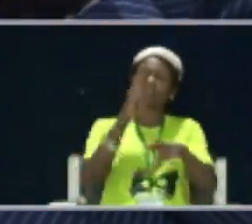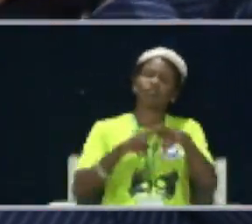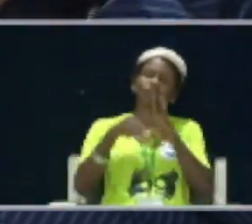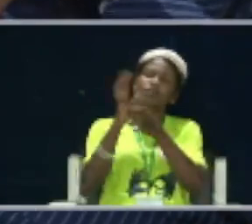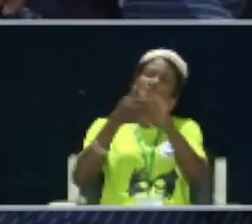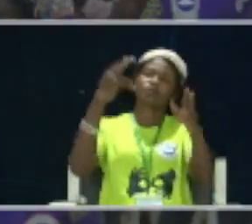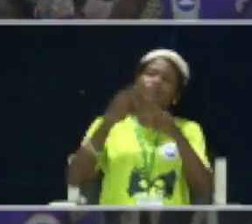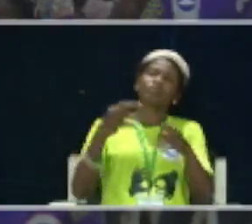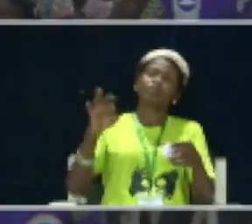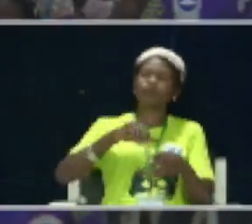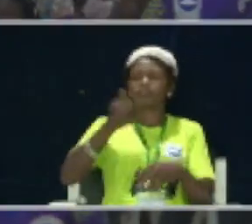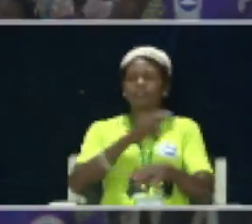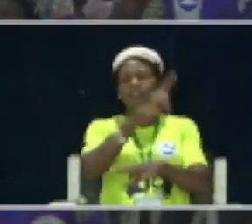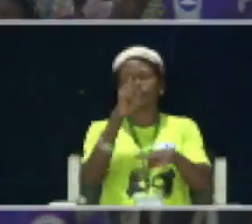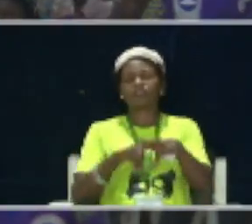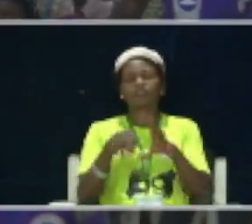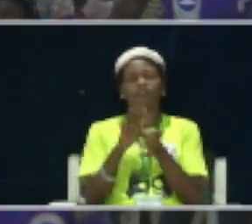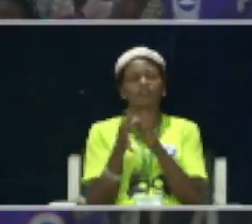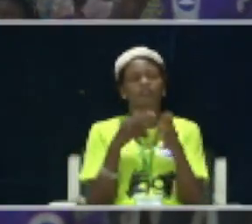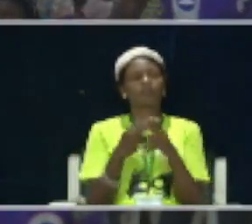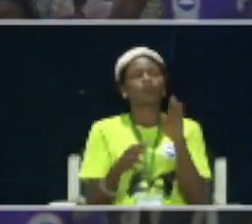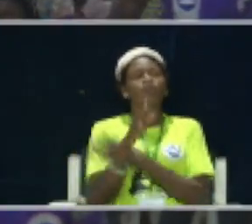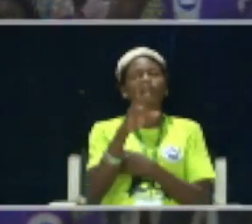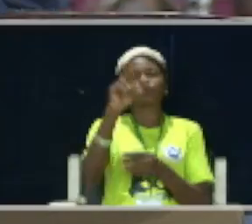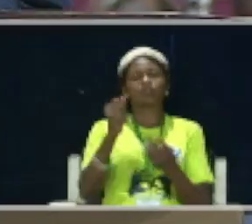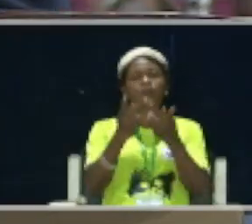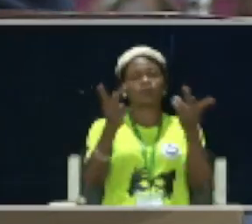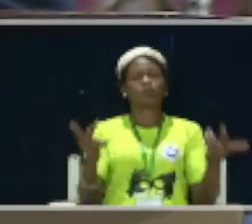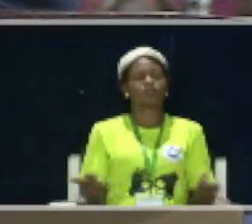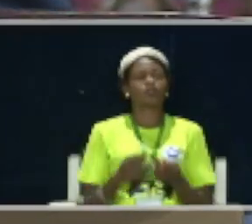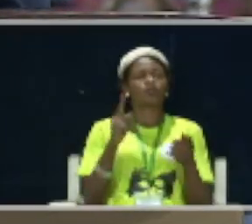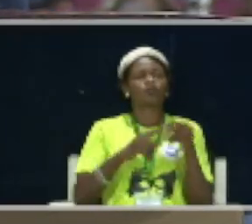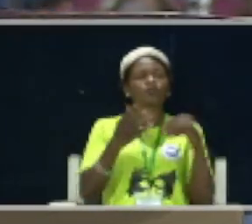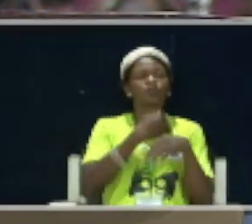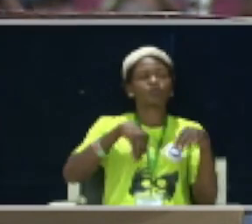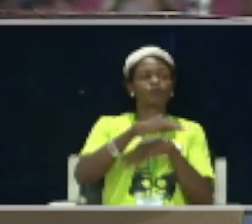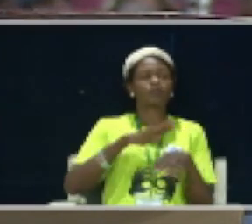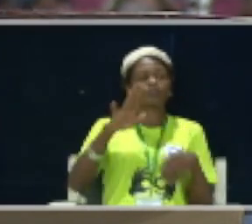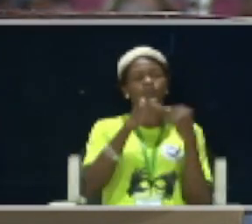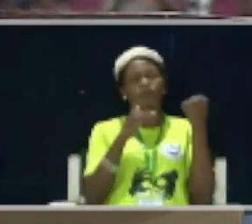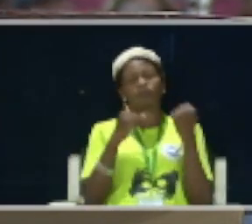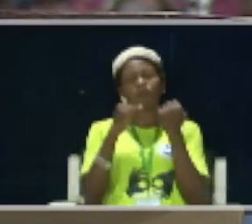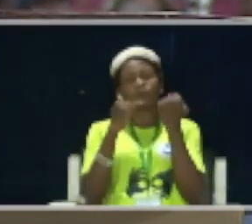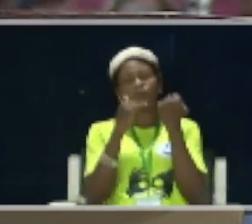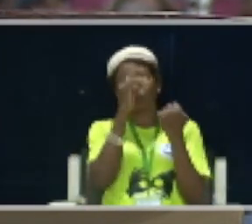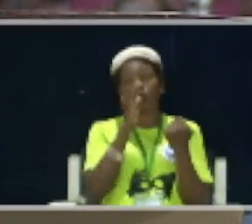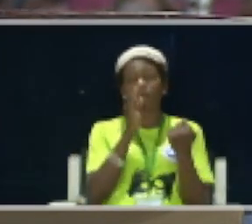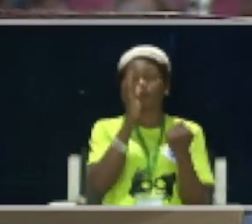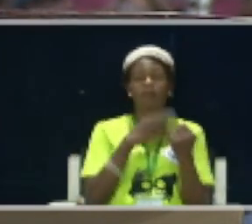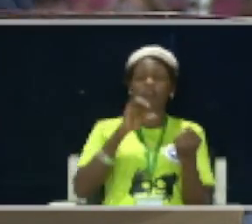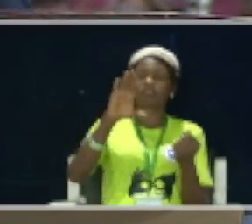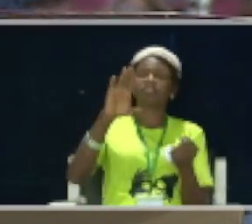of another nation. God will reposition you to take over. over your company as the